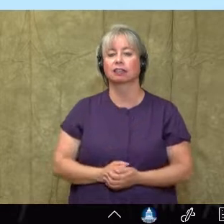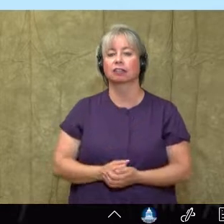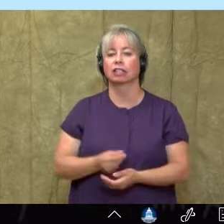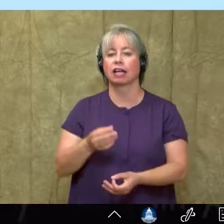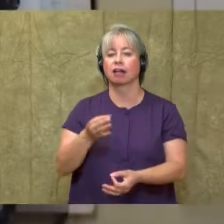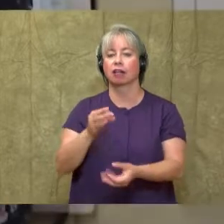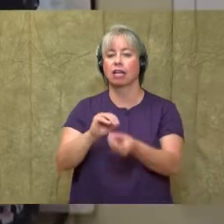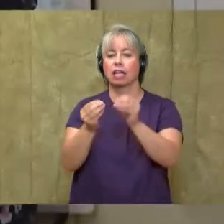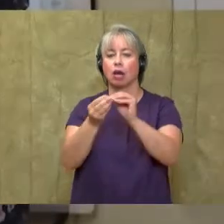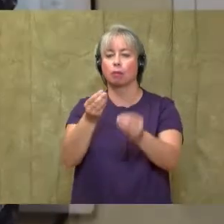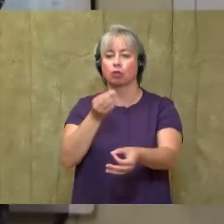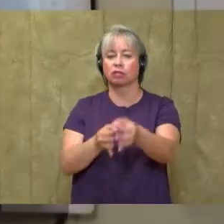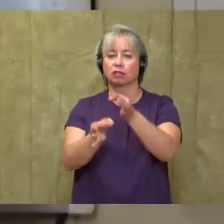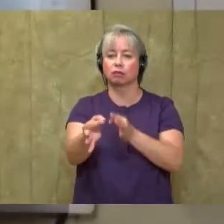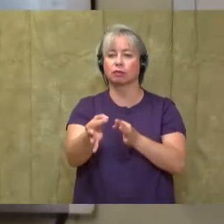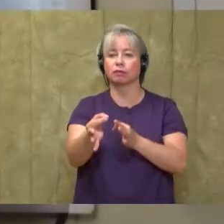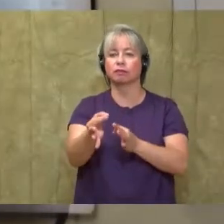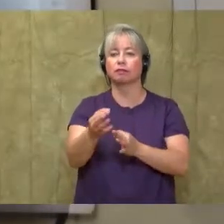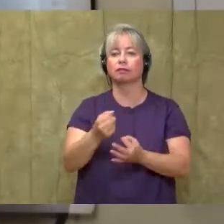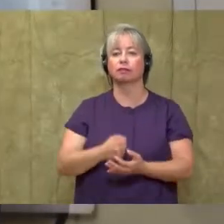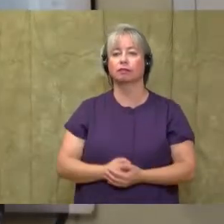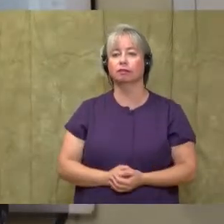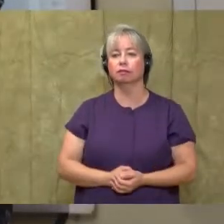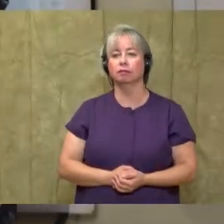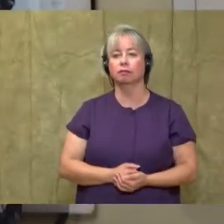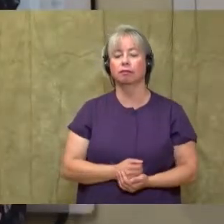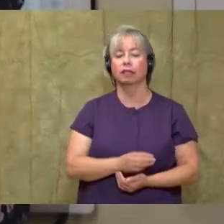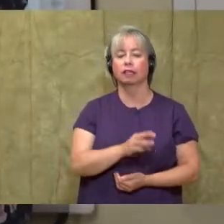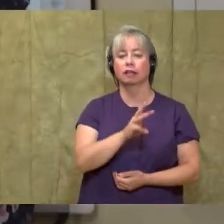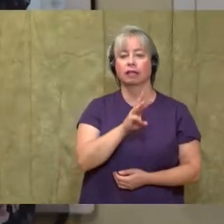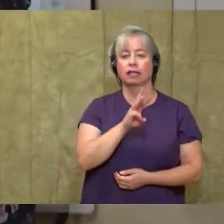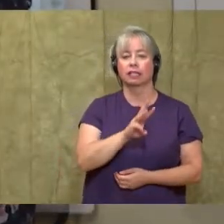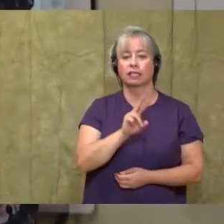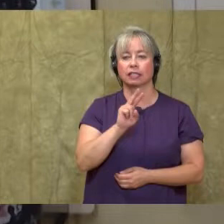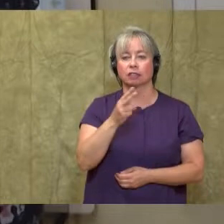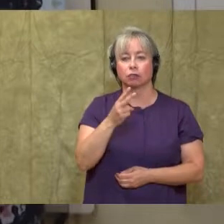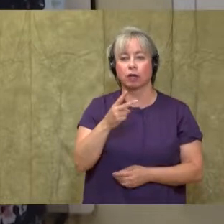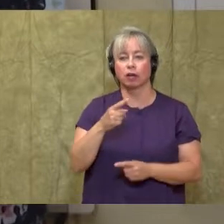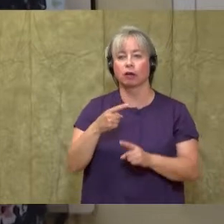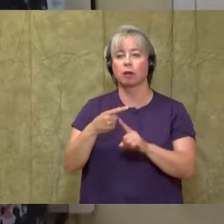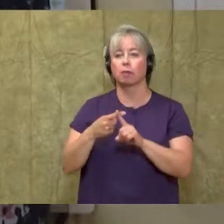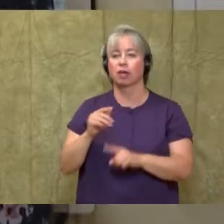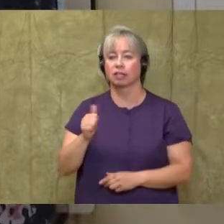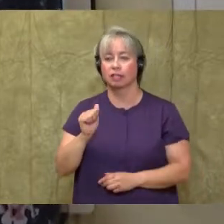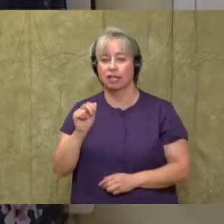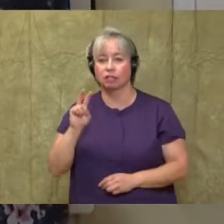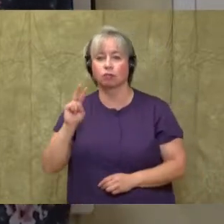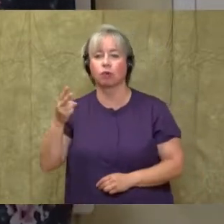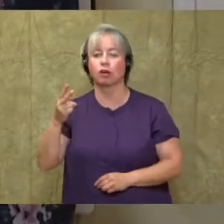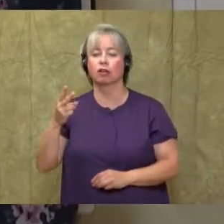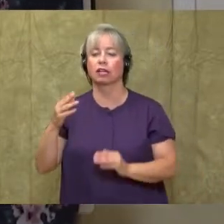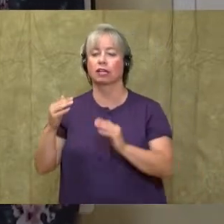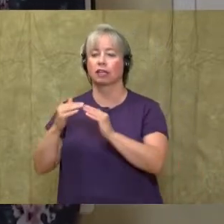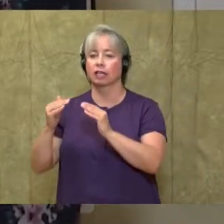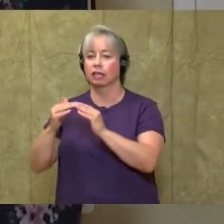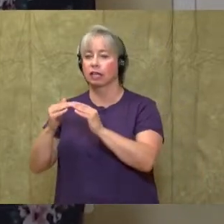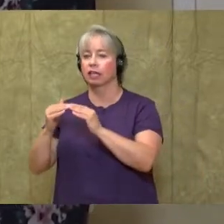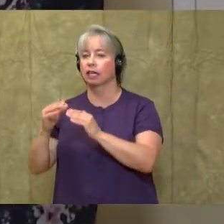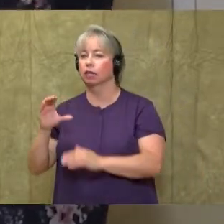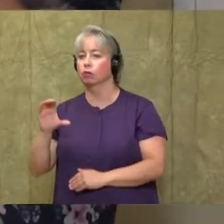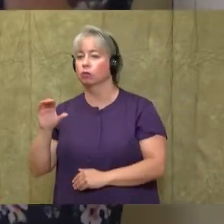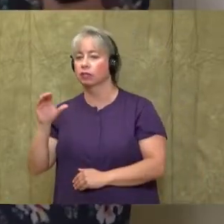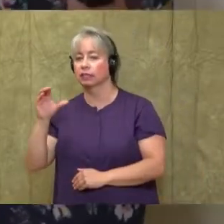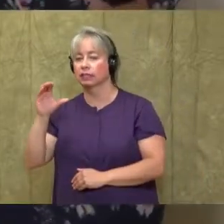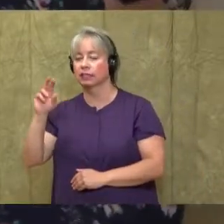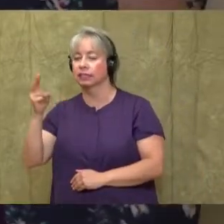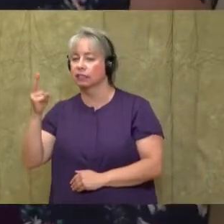here. What we have 6 squared plus 10 squared equals, we're not sure yet,